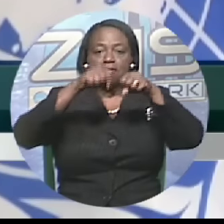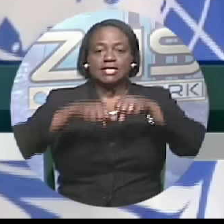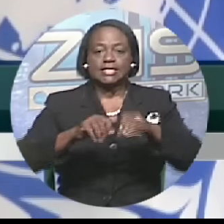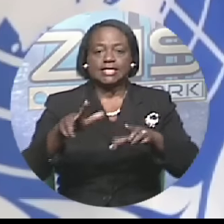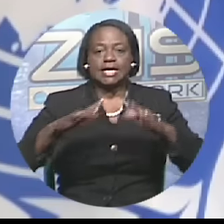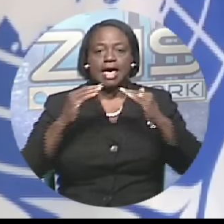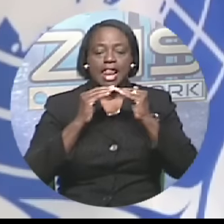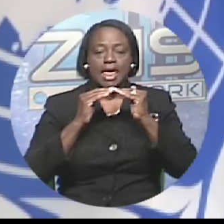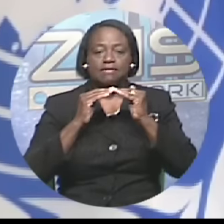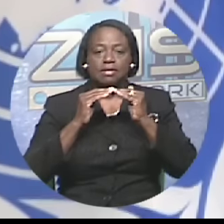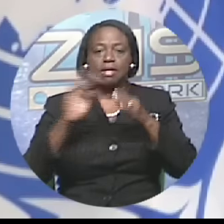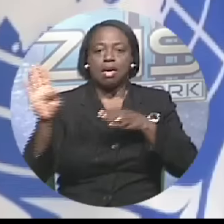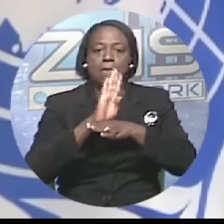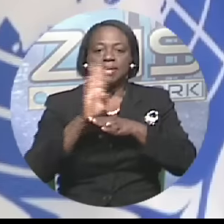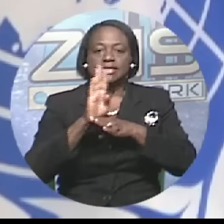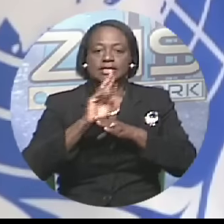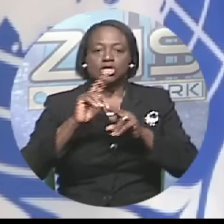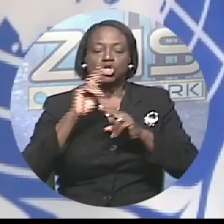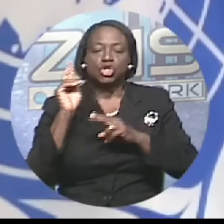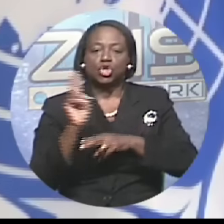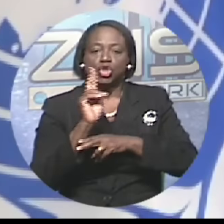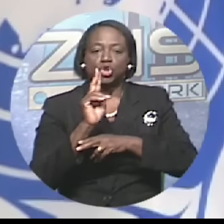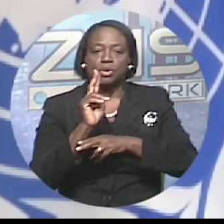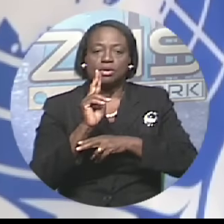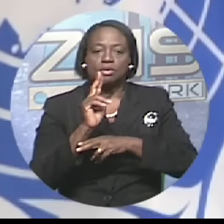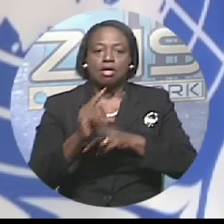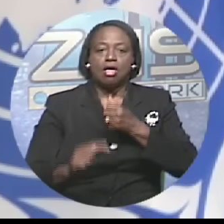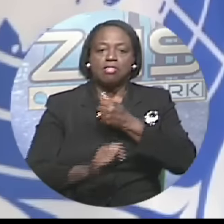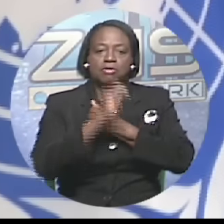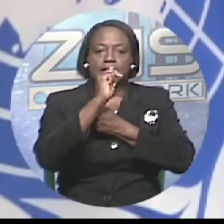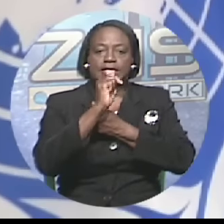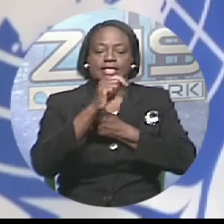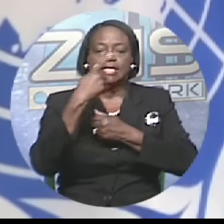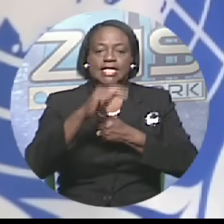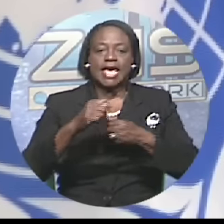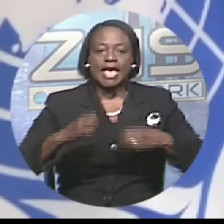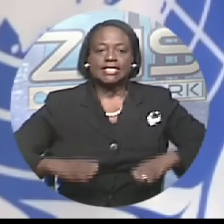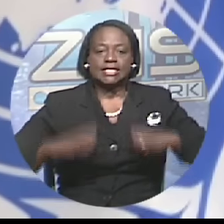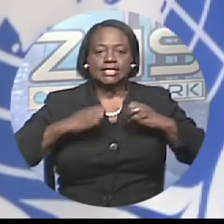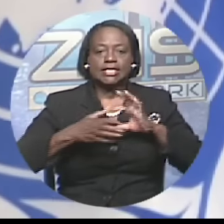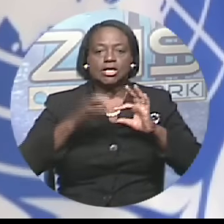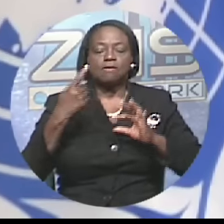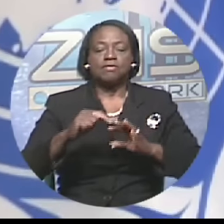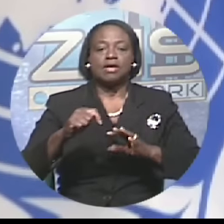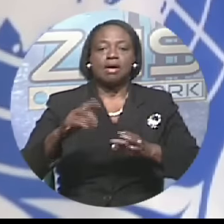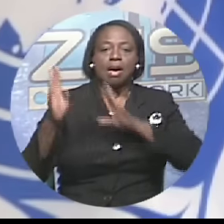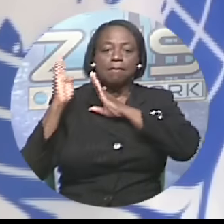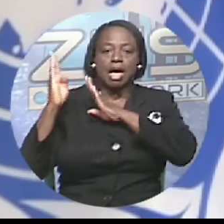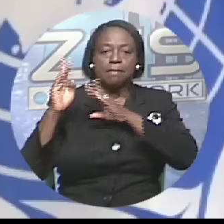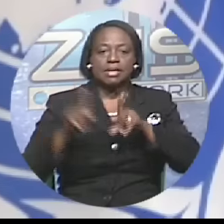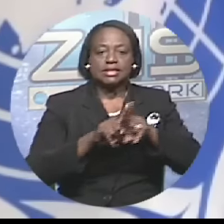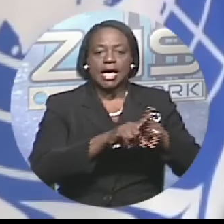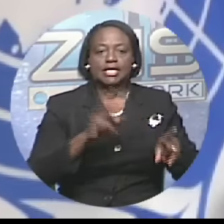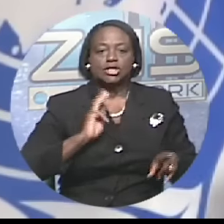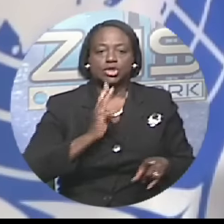with regard to climate change threatens the very existence of the Bahamas as we know